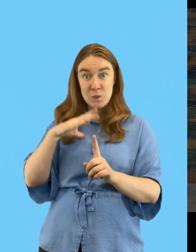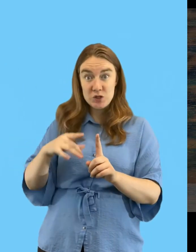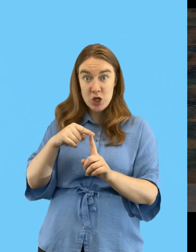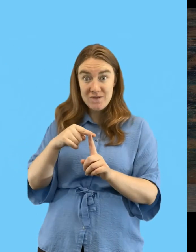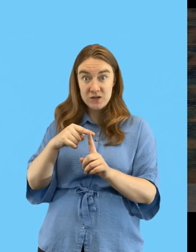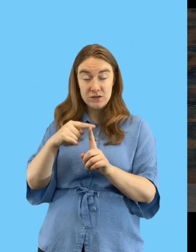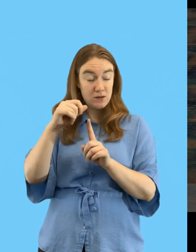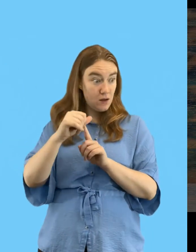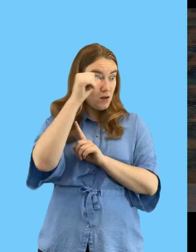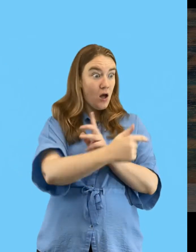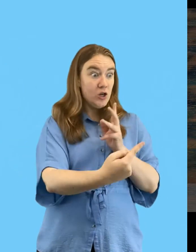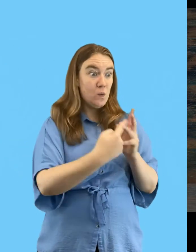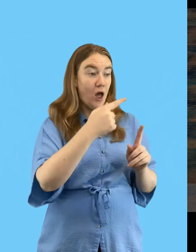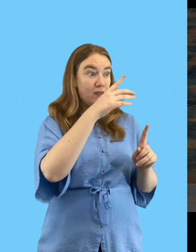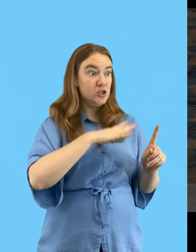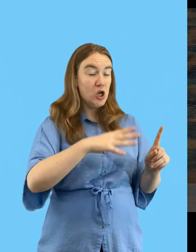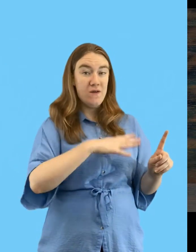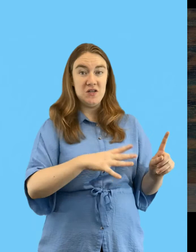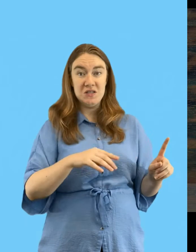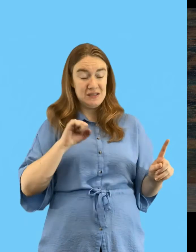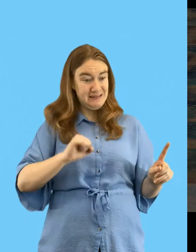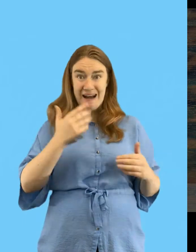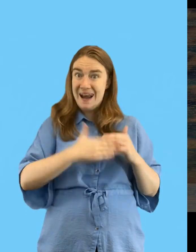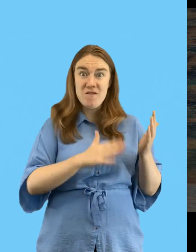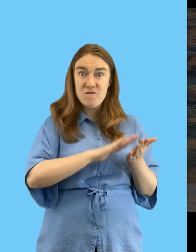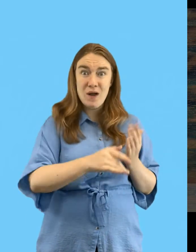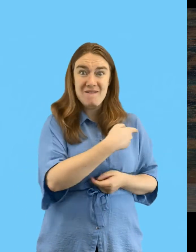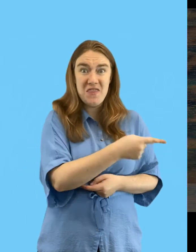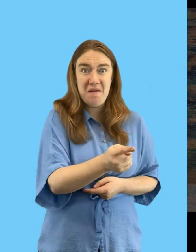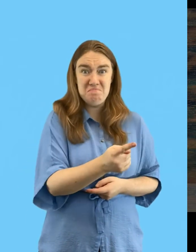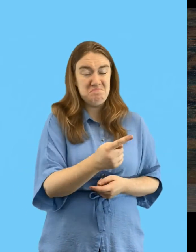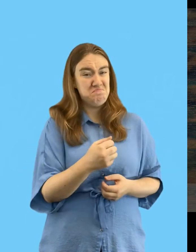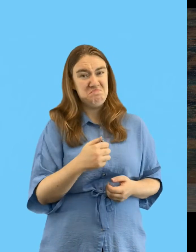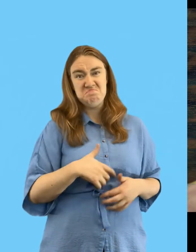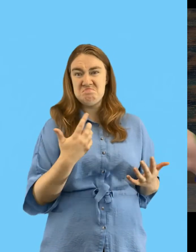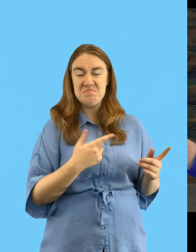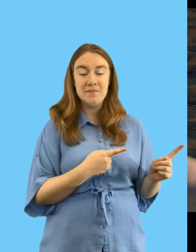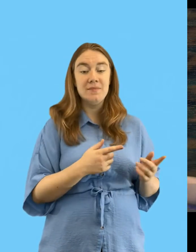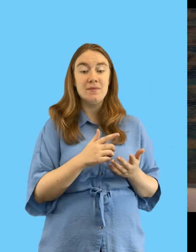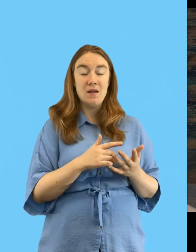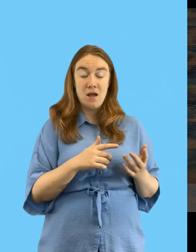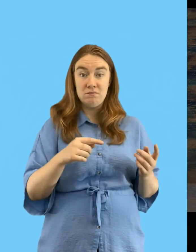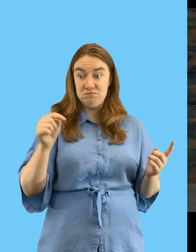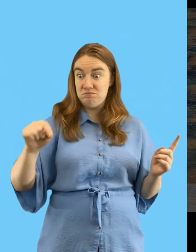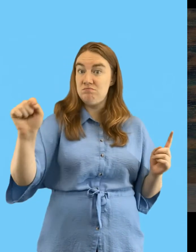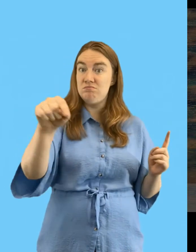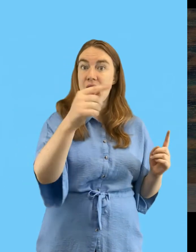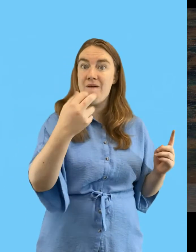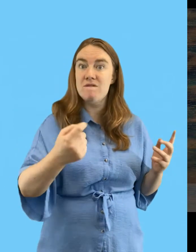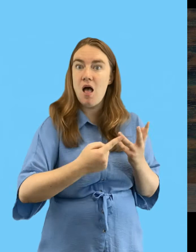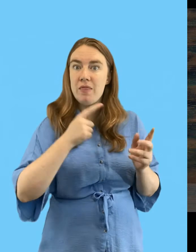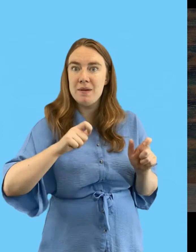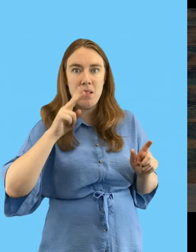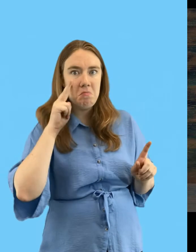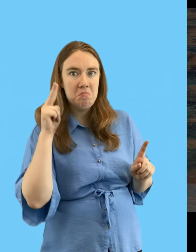difference to how he relates to others. And other servants are watching on, and they tell the king because they